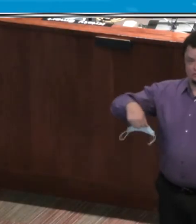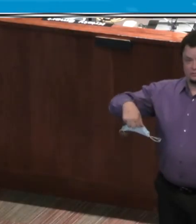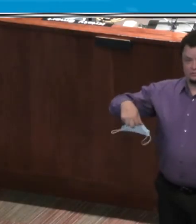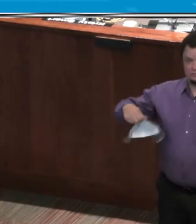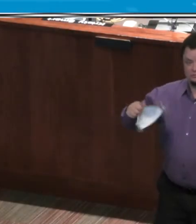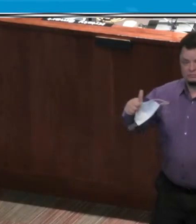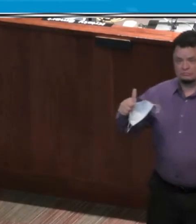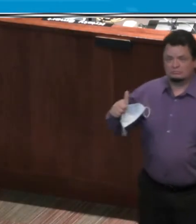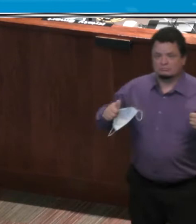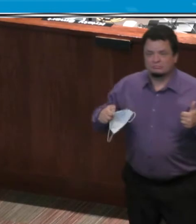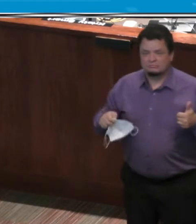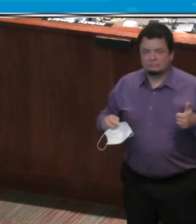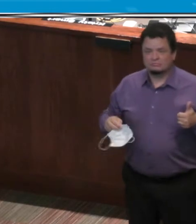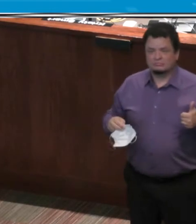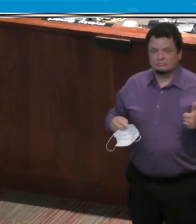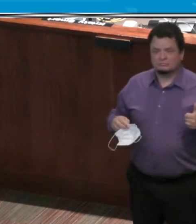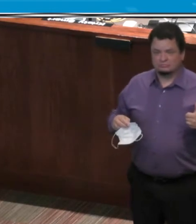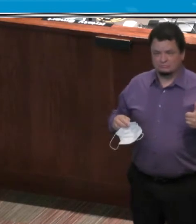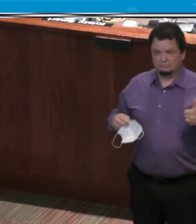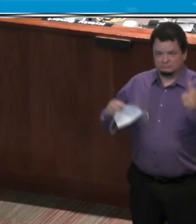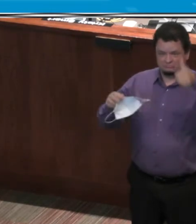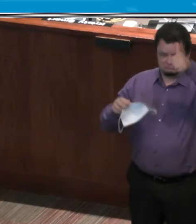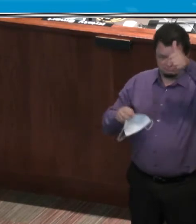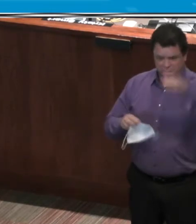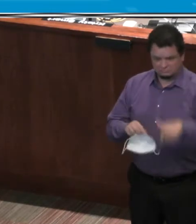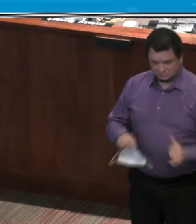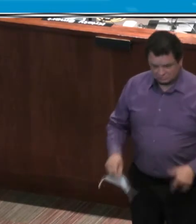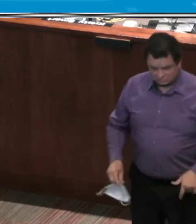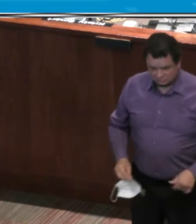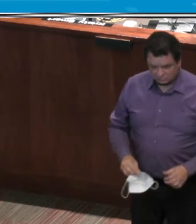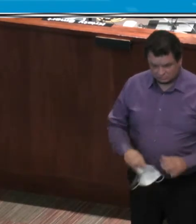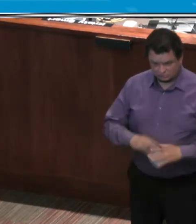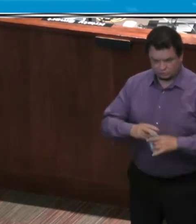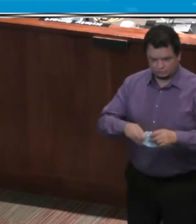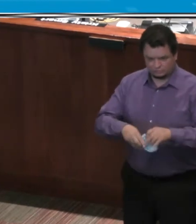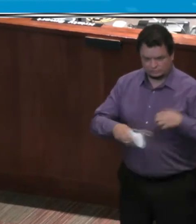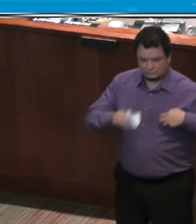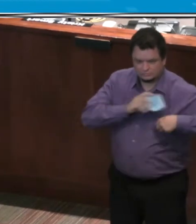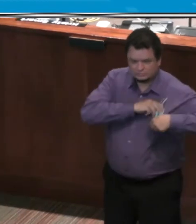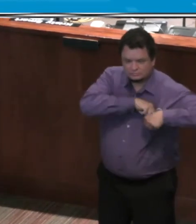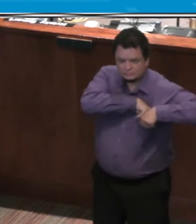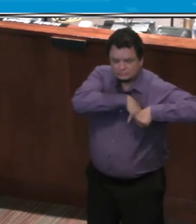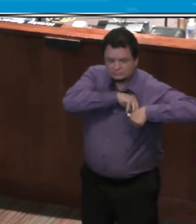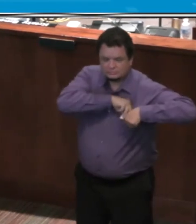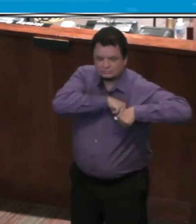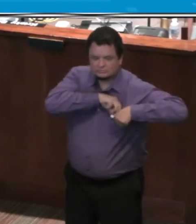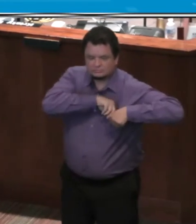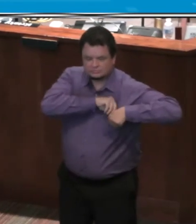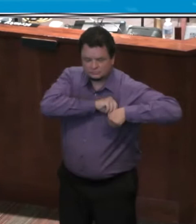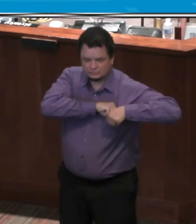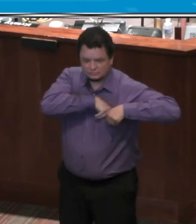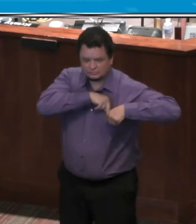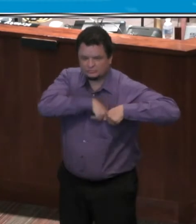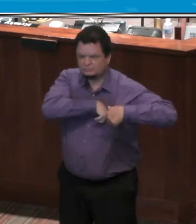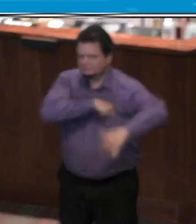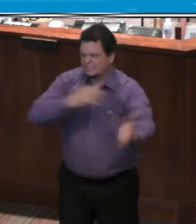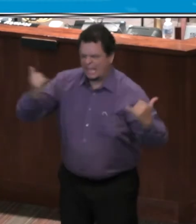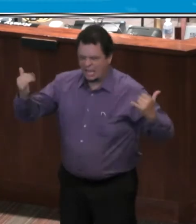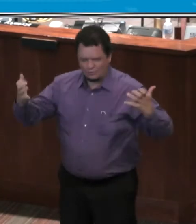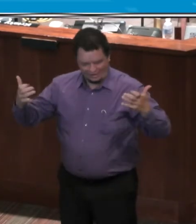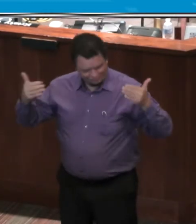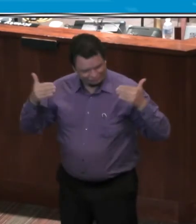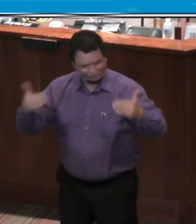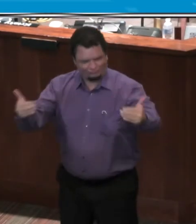All right, let's go ahead and get started to be respectful of everyone's time. I understand we do have a quorum. Commissioner Gonzalez, you're